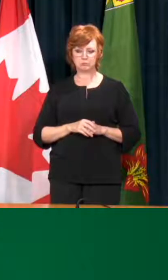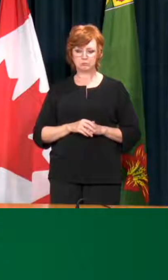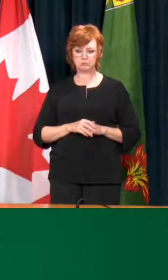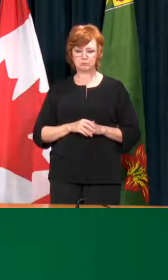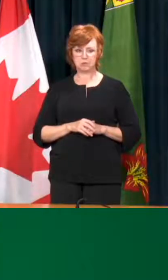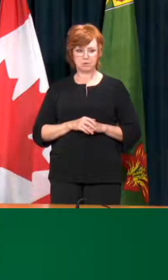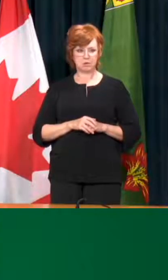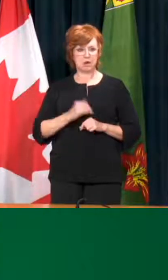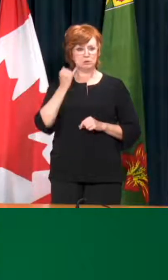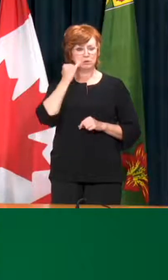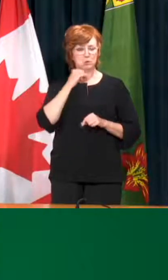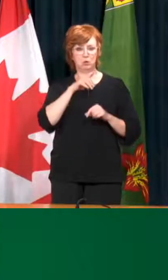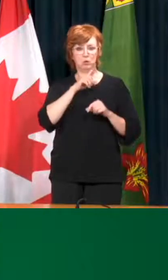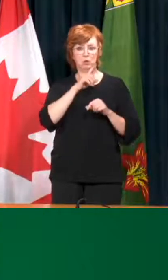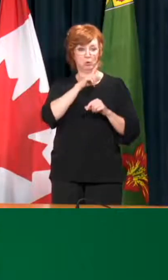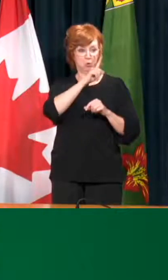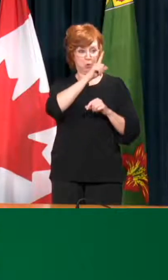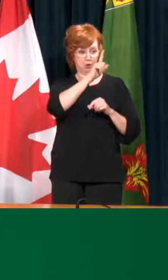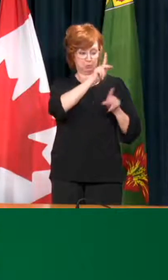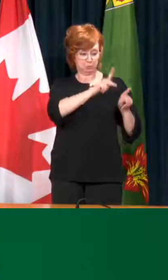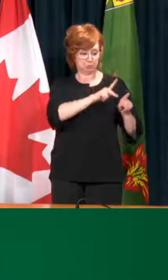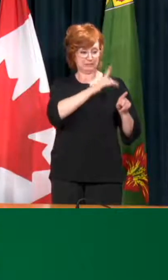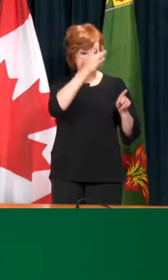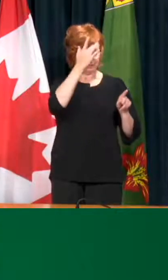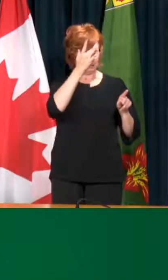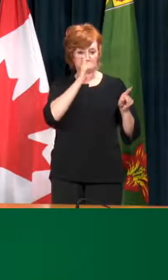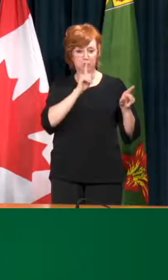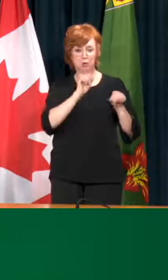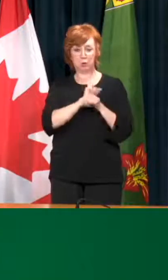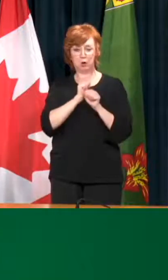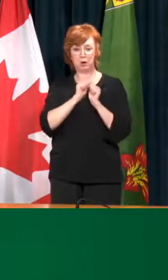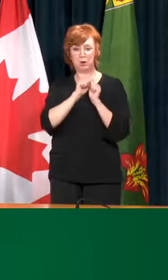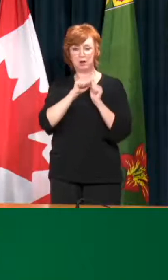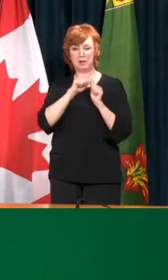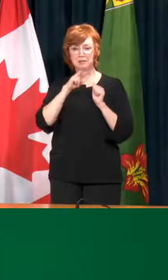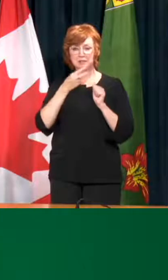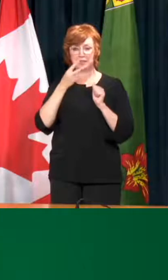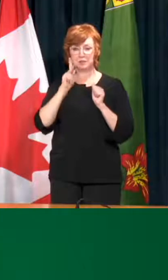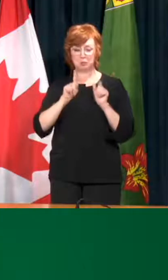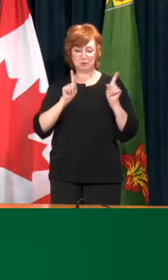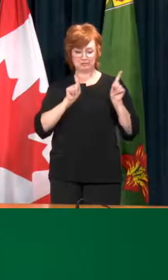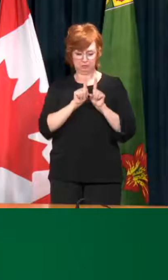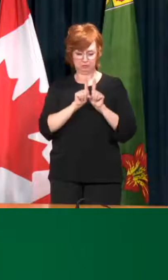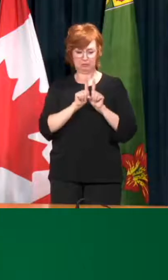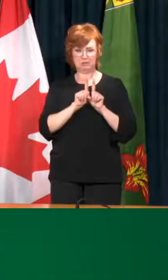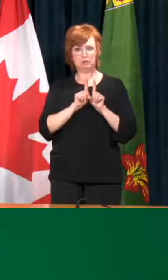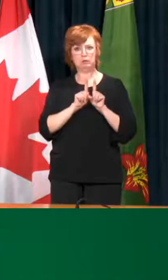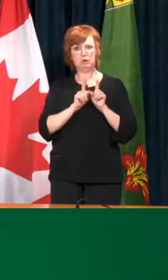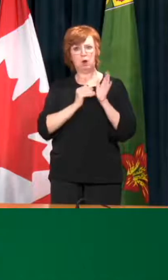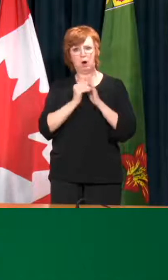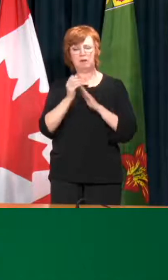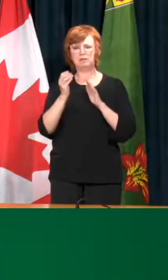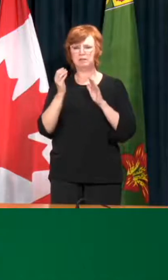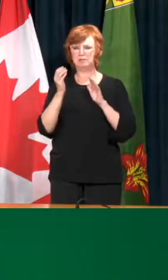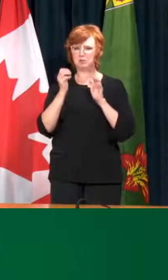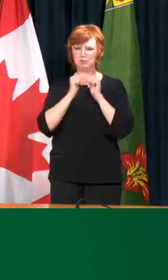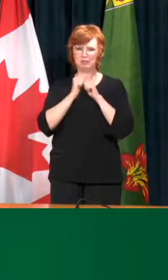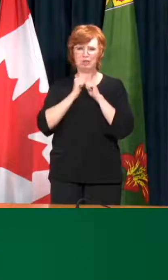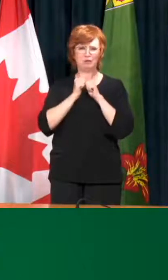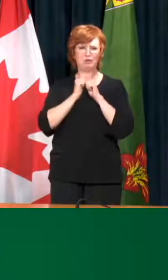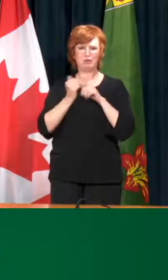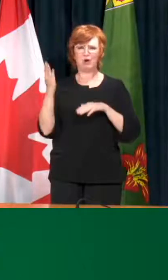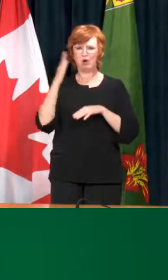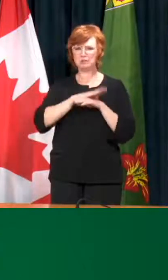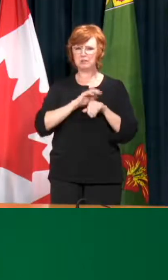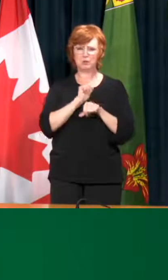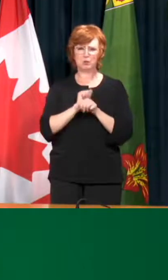for 2 weeks and seek testing if they're symptomatic. If someone was was either working or visited in an area where